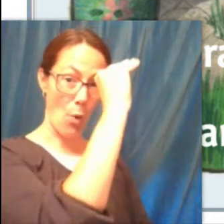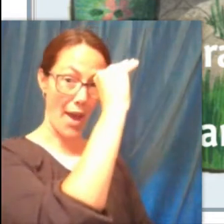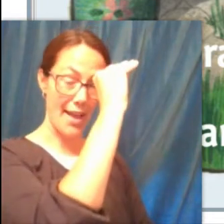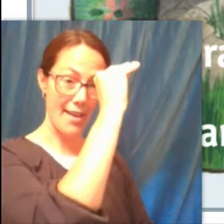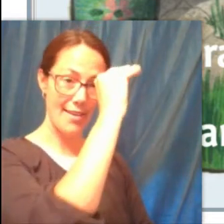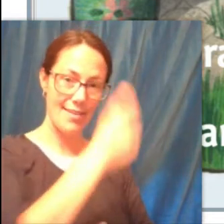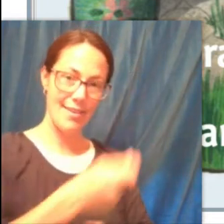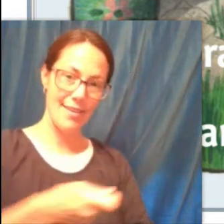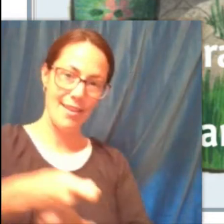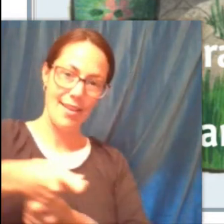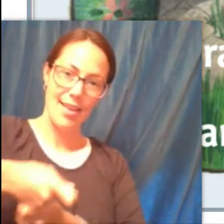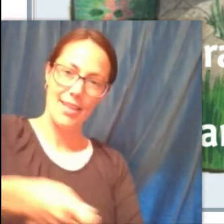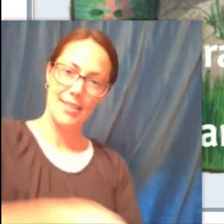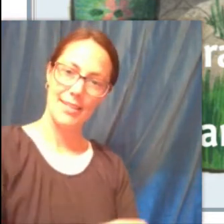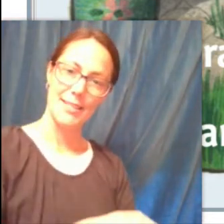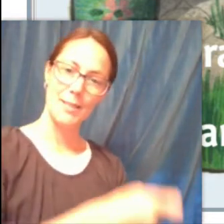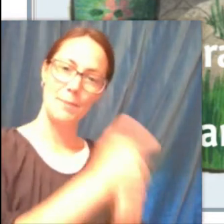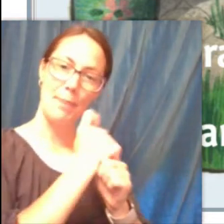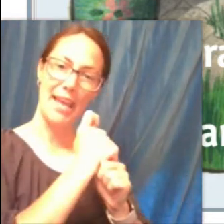boy,